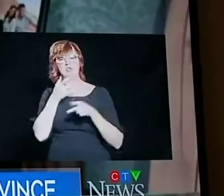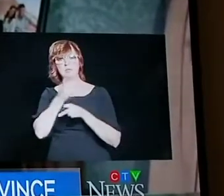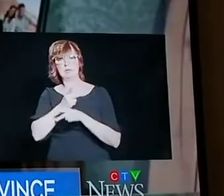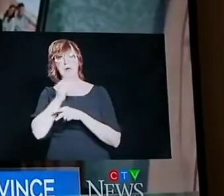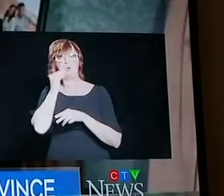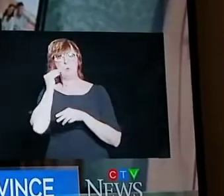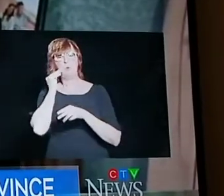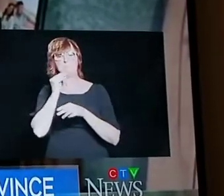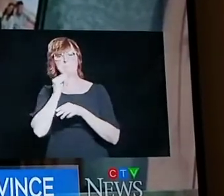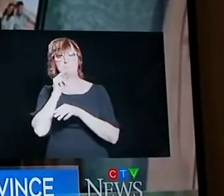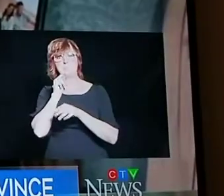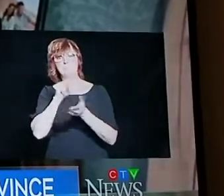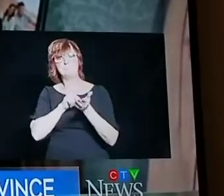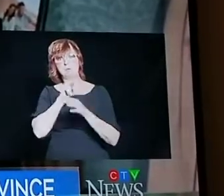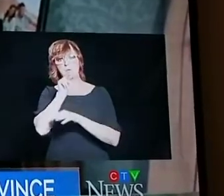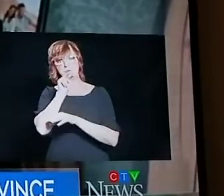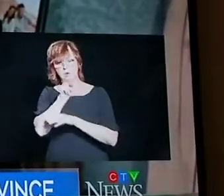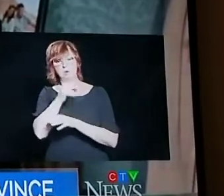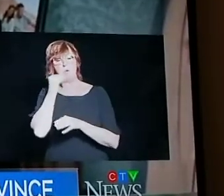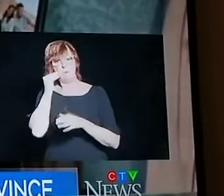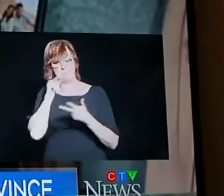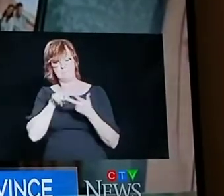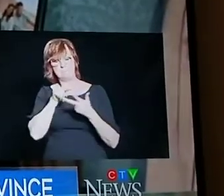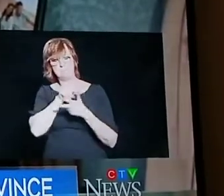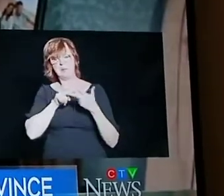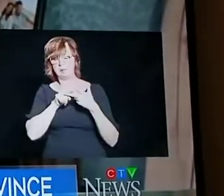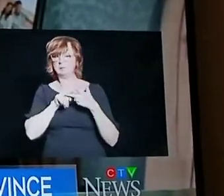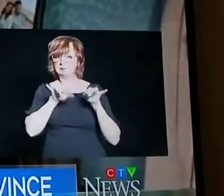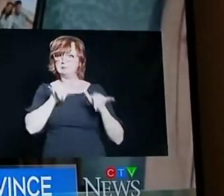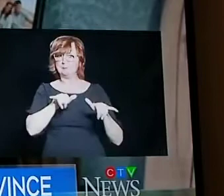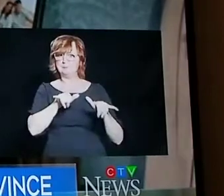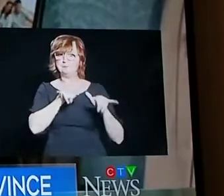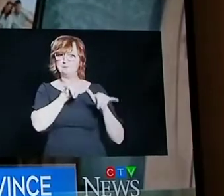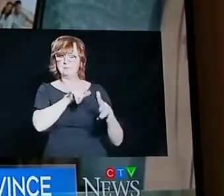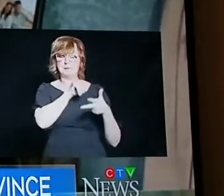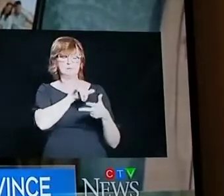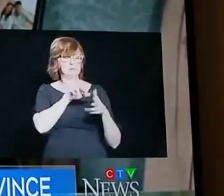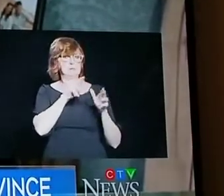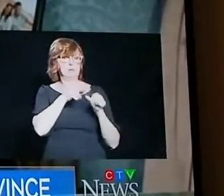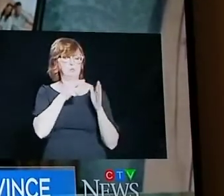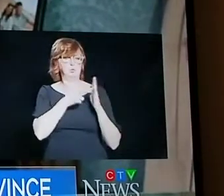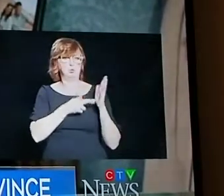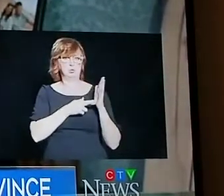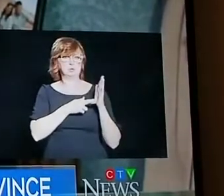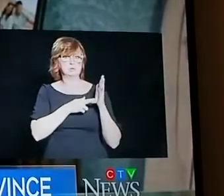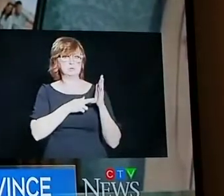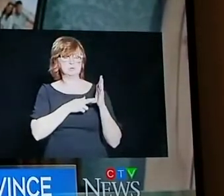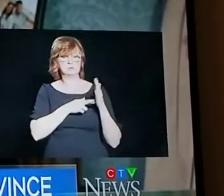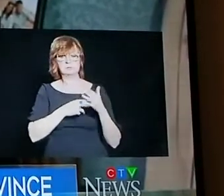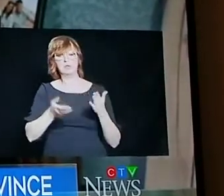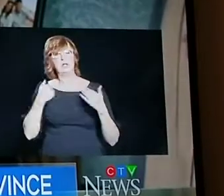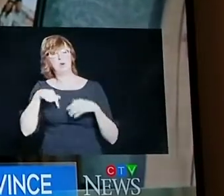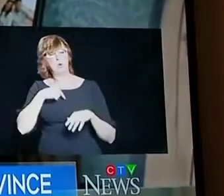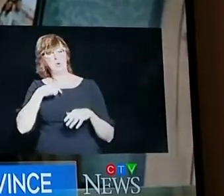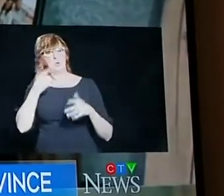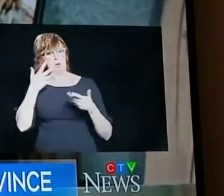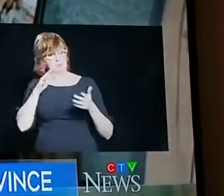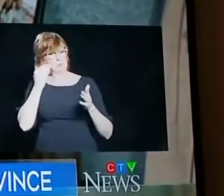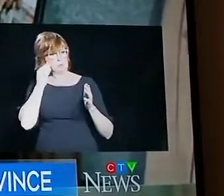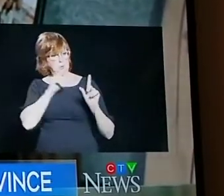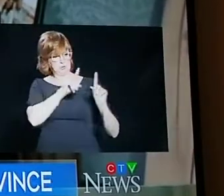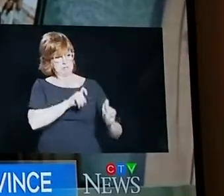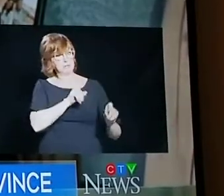in place. We also know that aggressive testing and contact tracing are key to controlling the spread